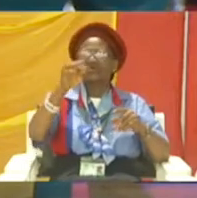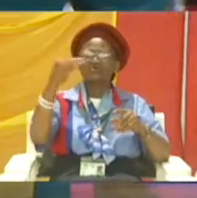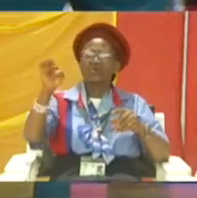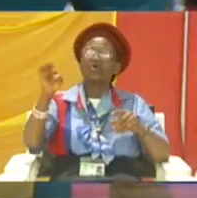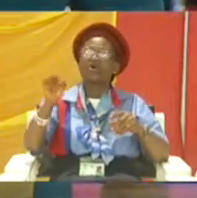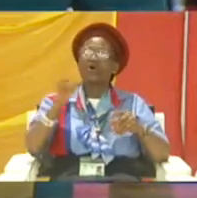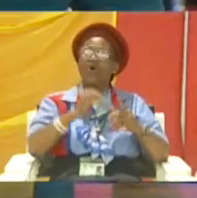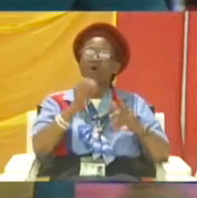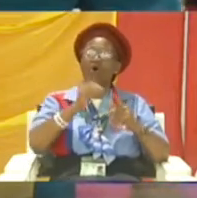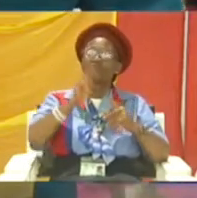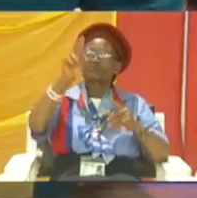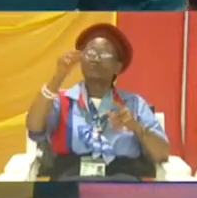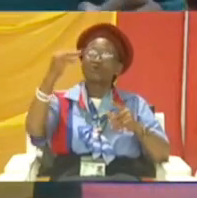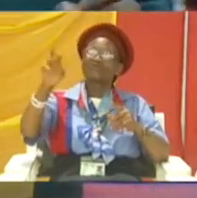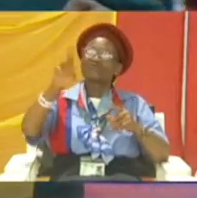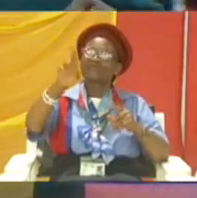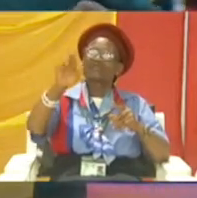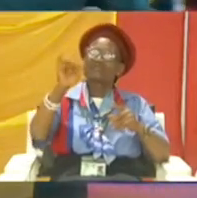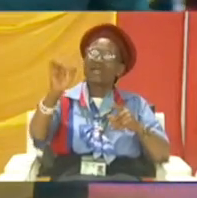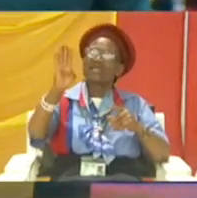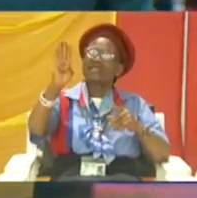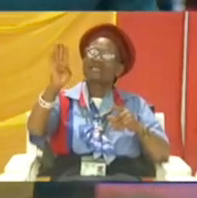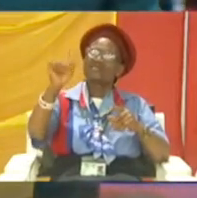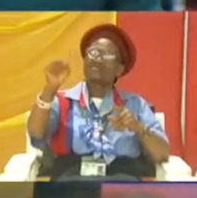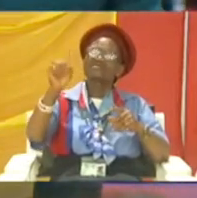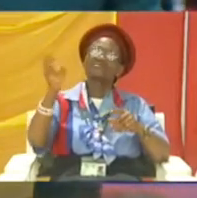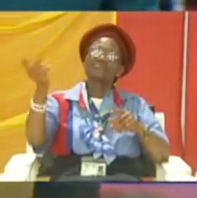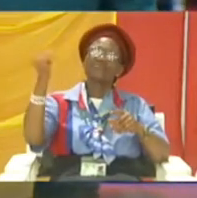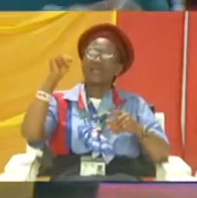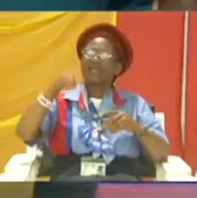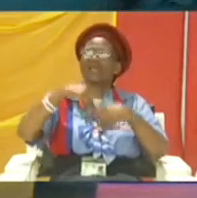ribs were gone. They